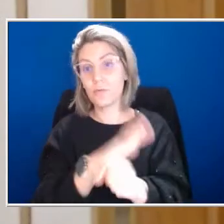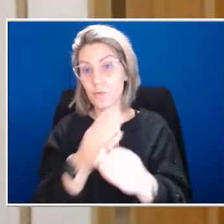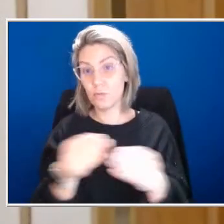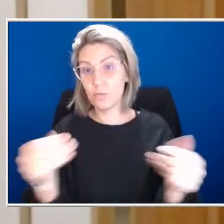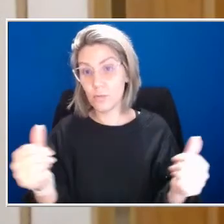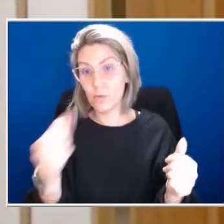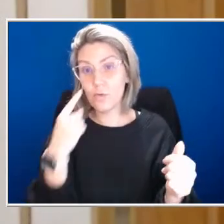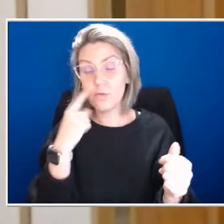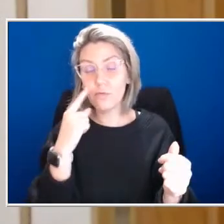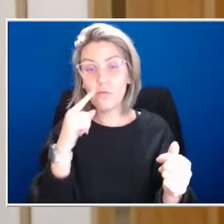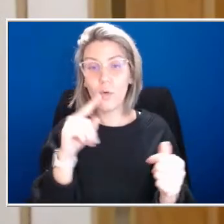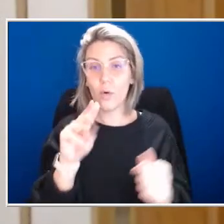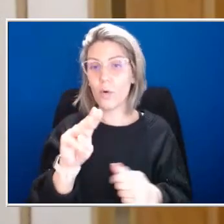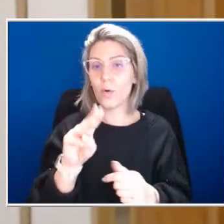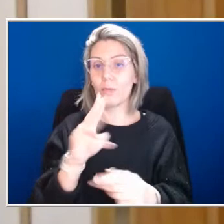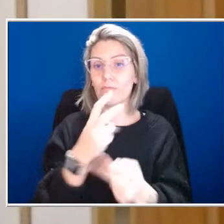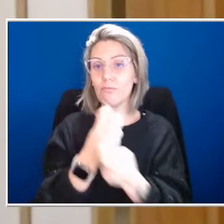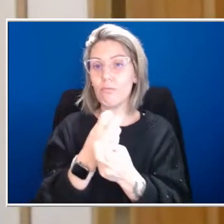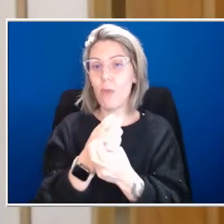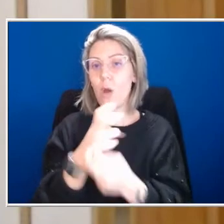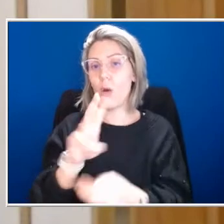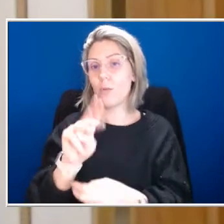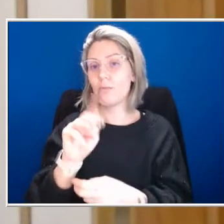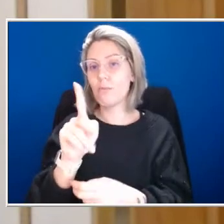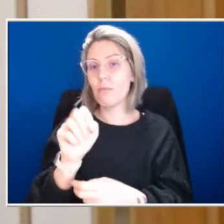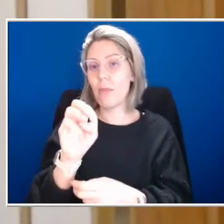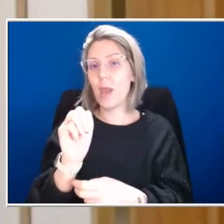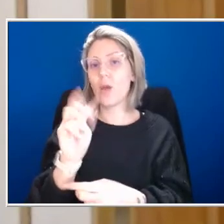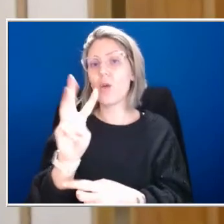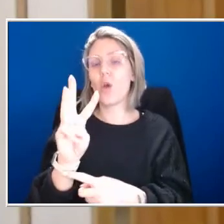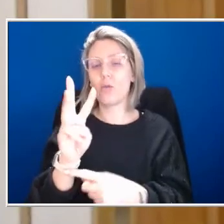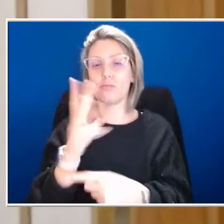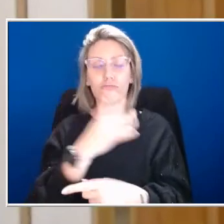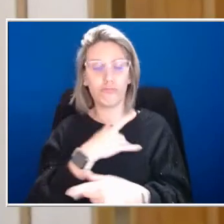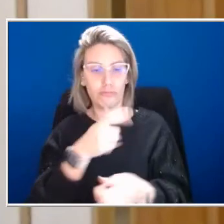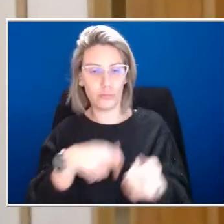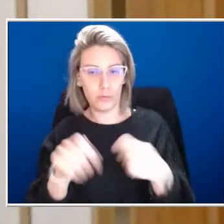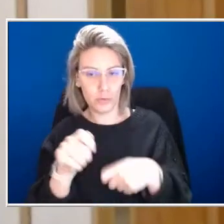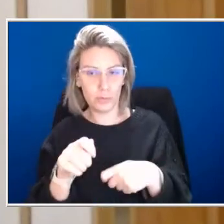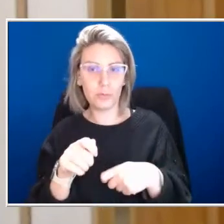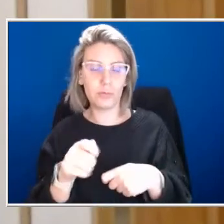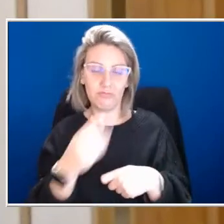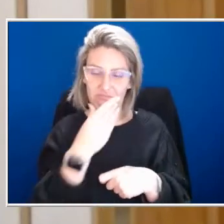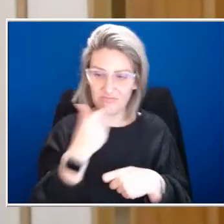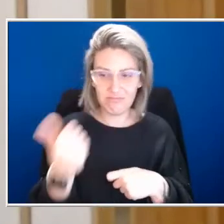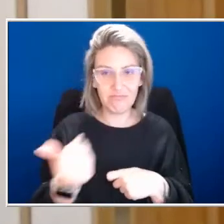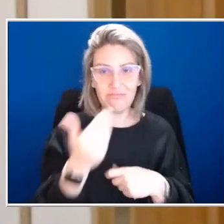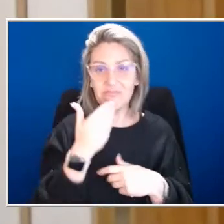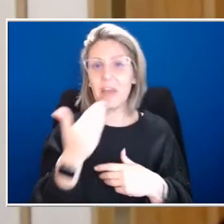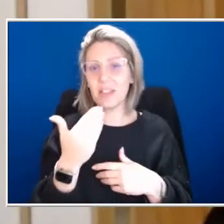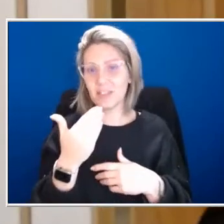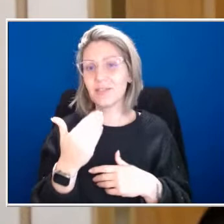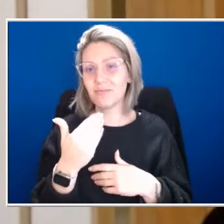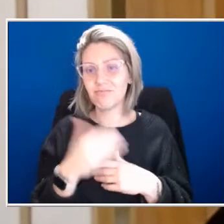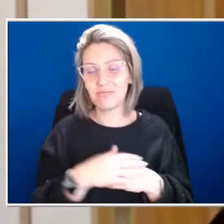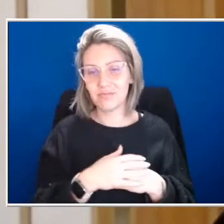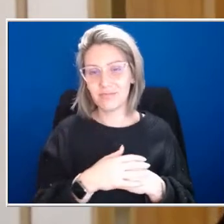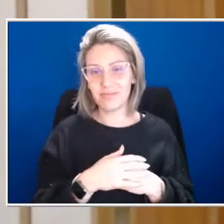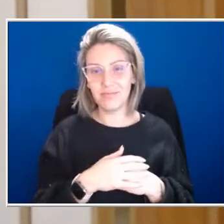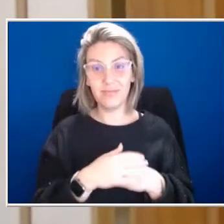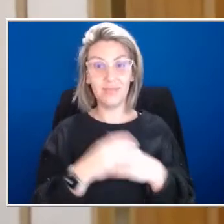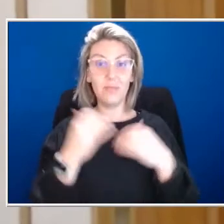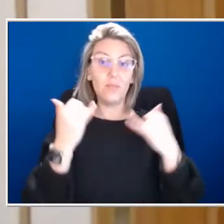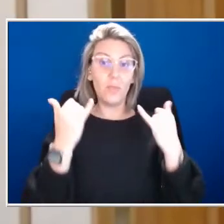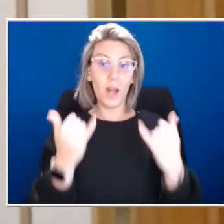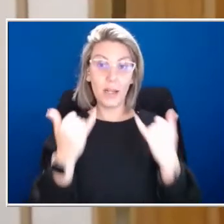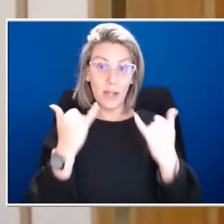bone marrow transplant. So again, we have one of the robust transplant teams, bone marrow transplant teams. And now to